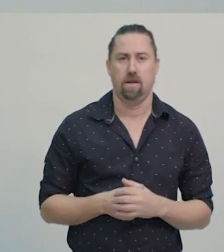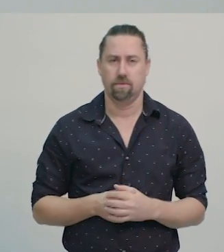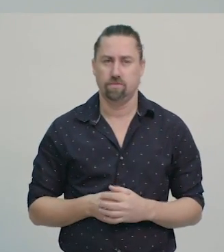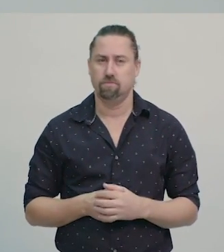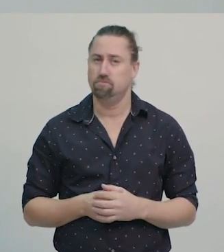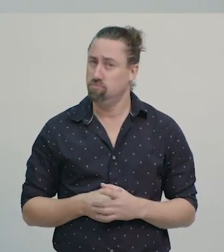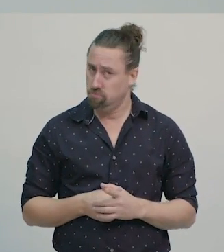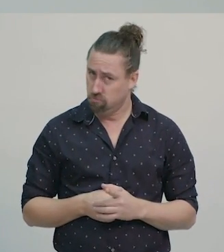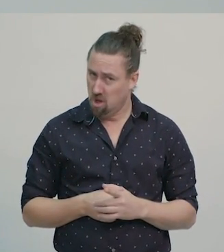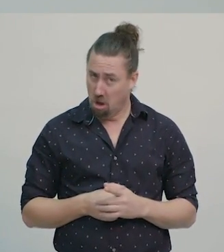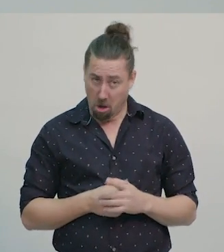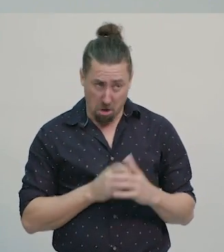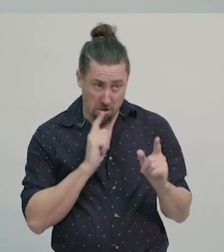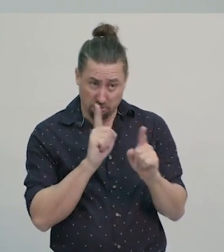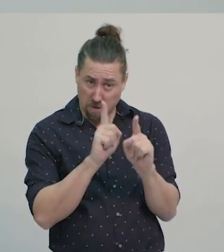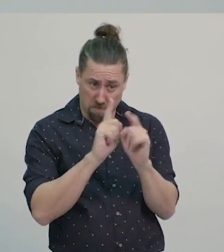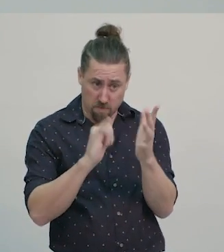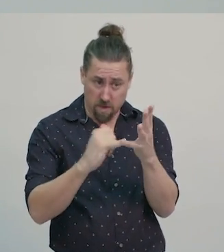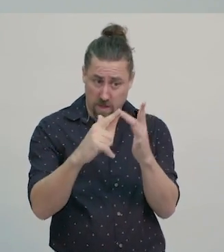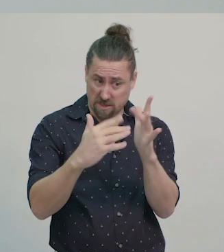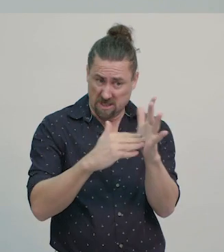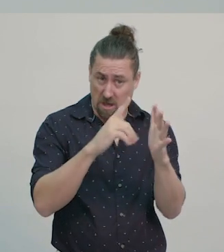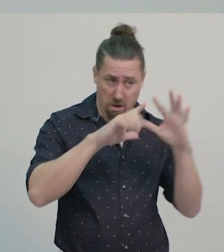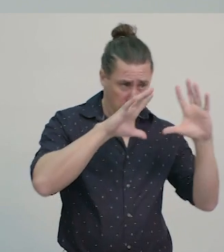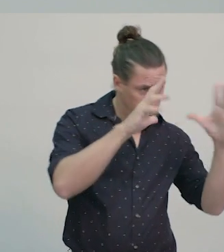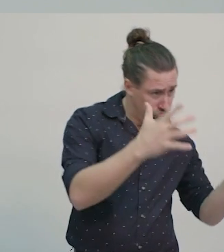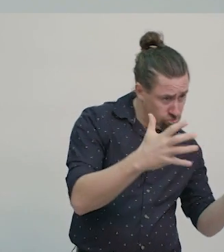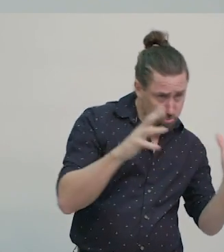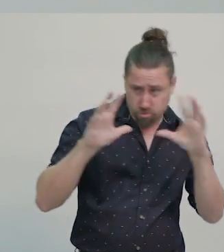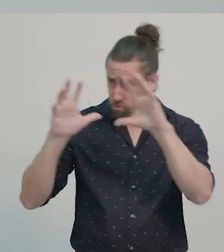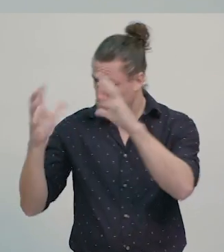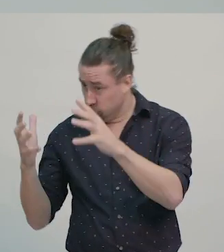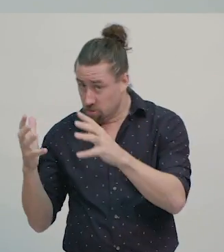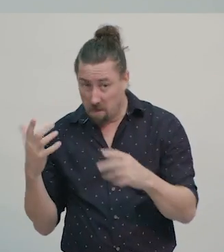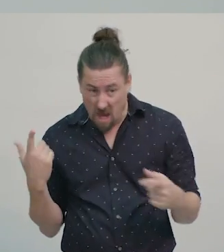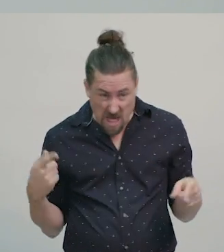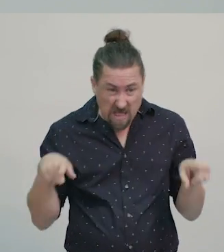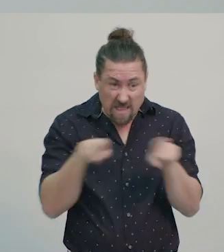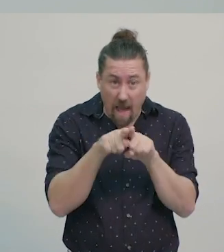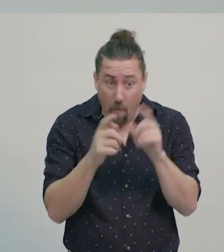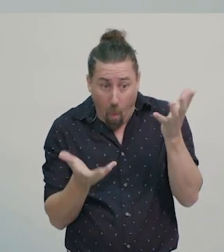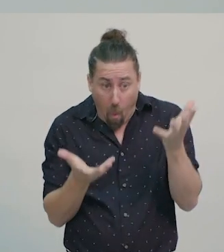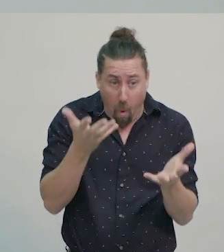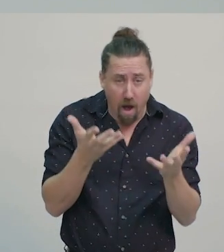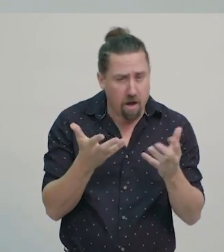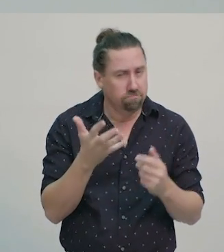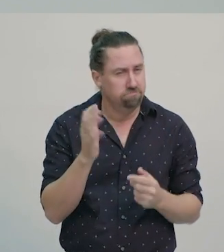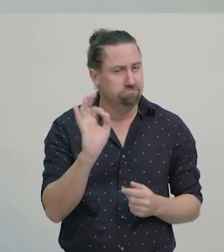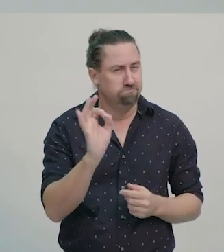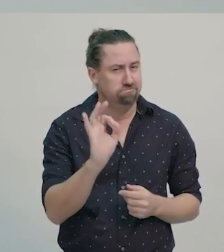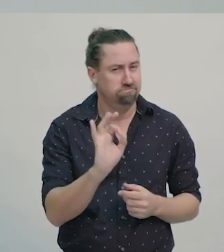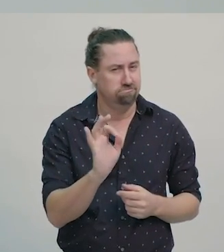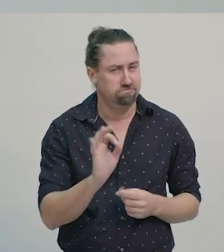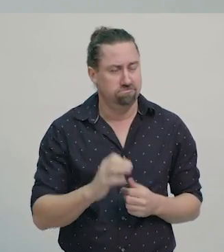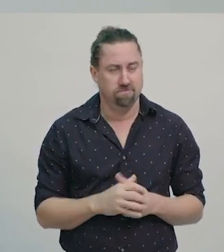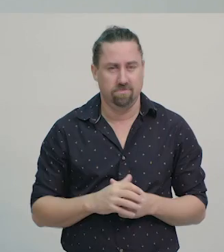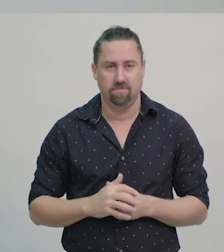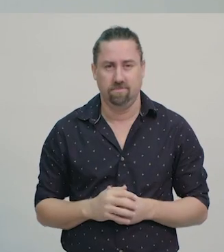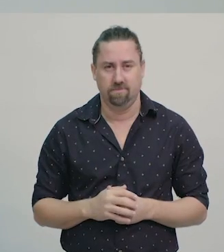basketball. Let's compare their mass. I wonder which is